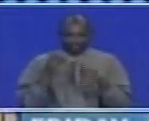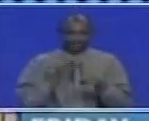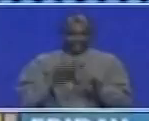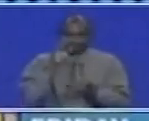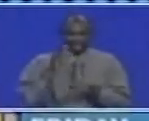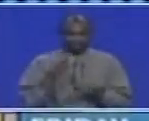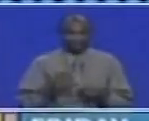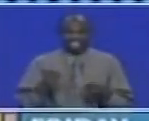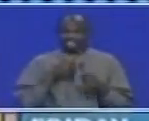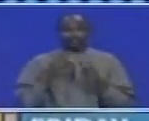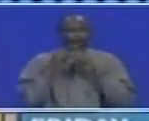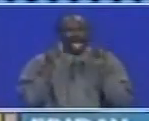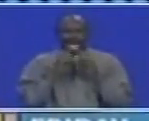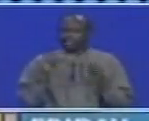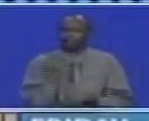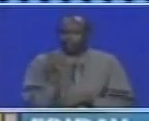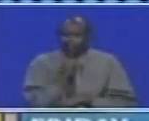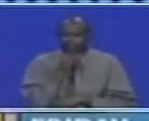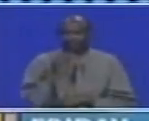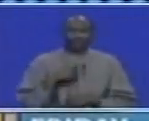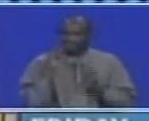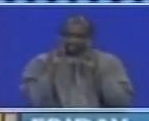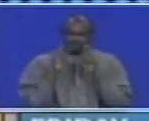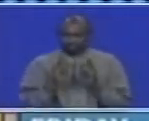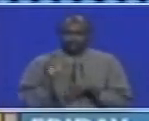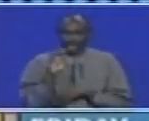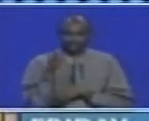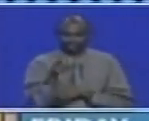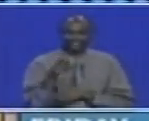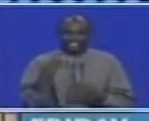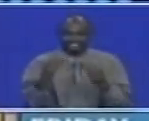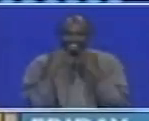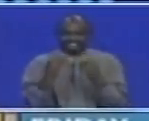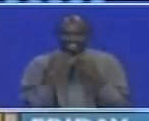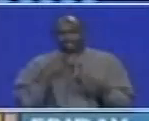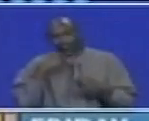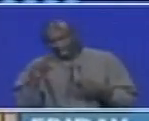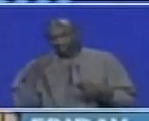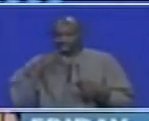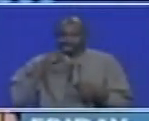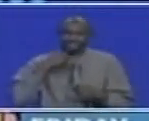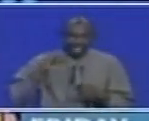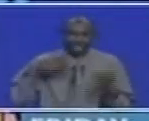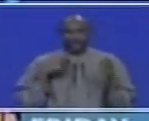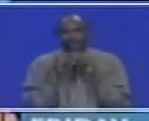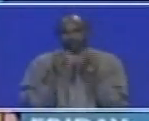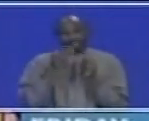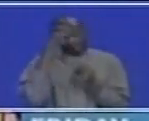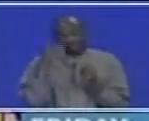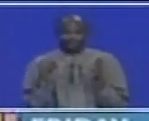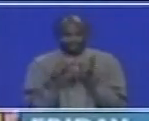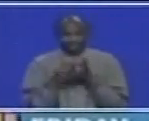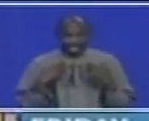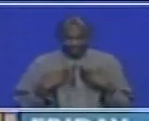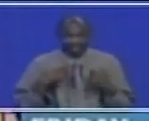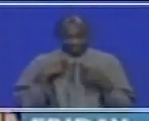Willis the Word Master, coming to us live from Kisumu County, teaching us how to pronounce those troublesome words. Remember, you can tweet